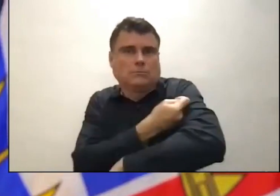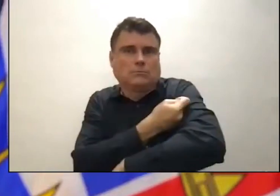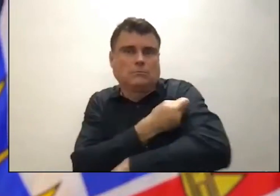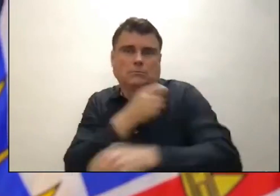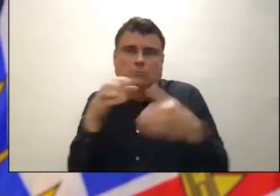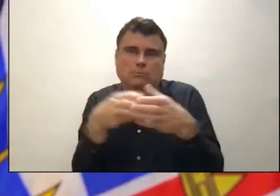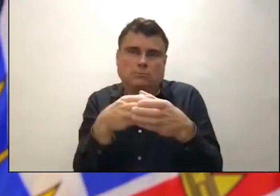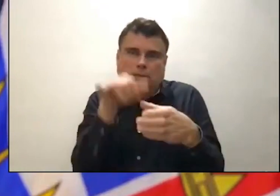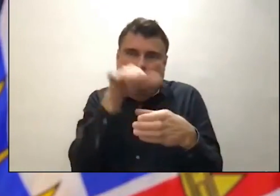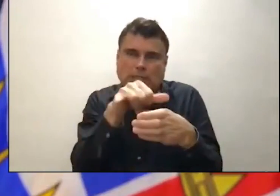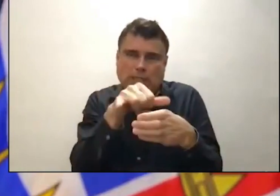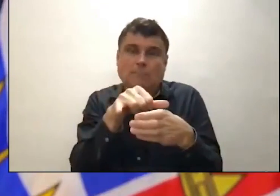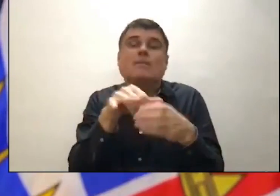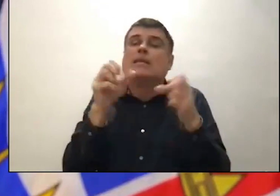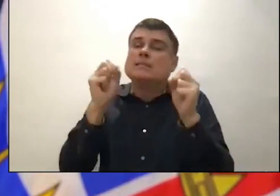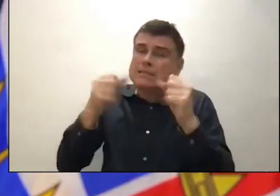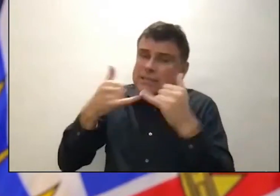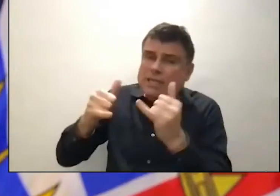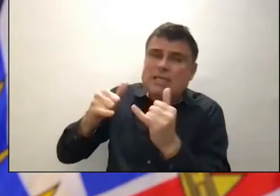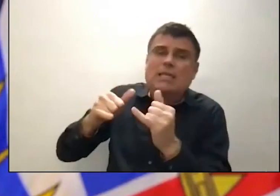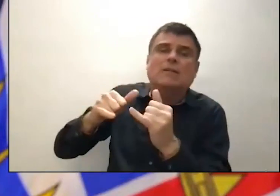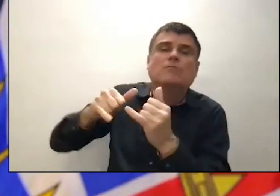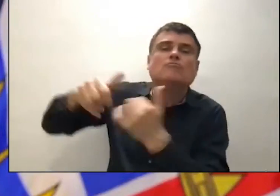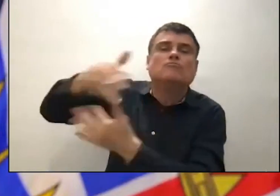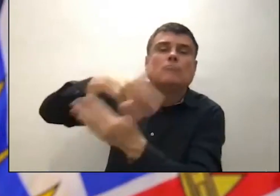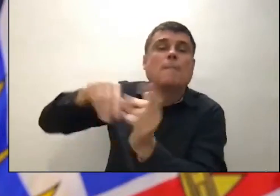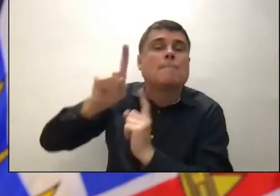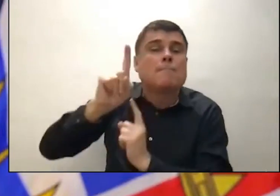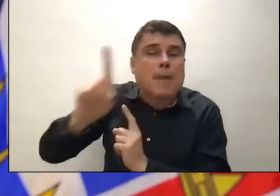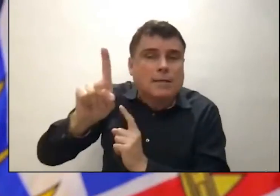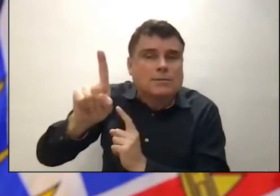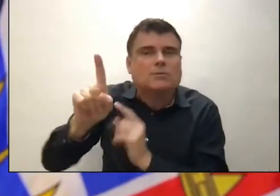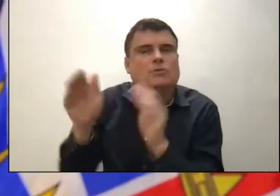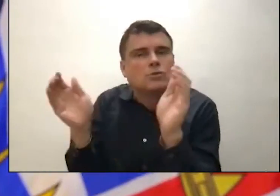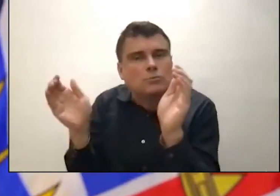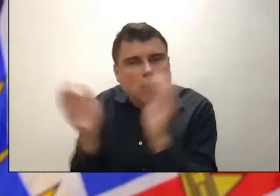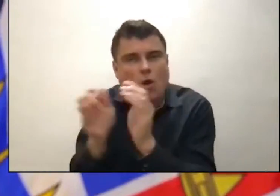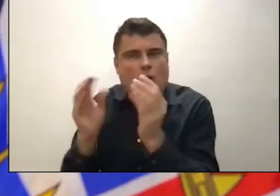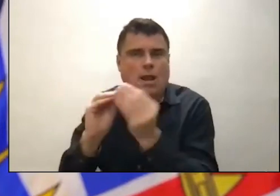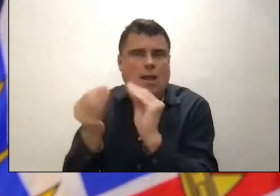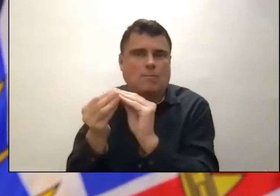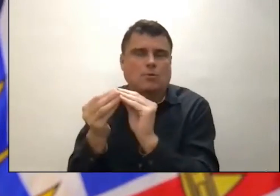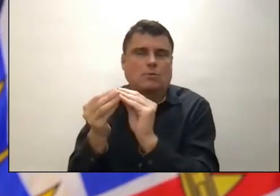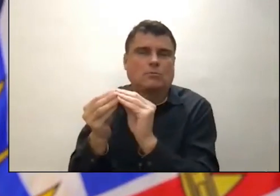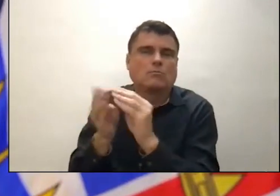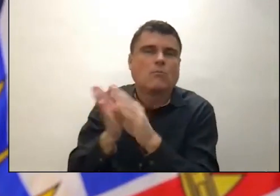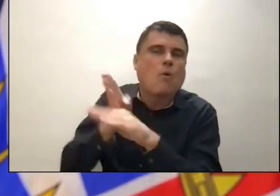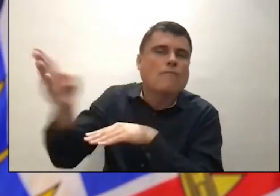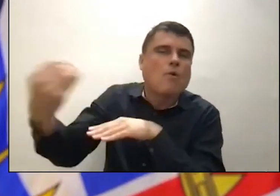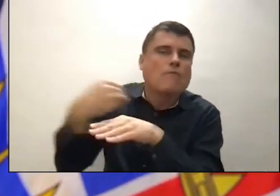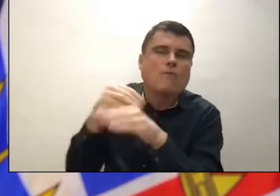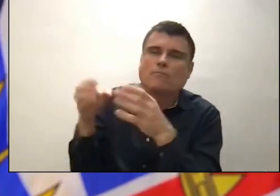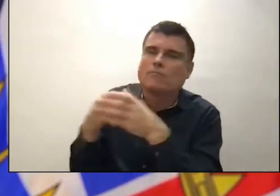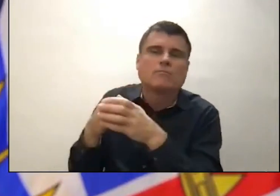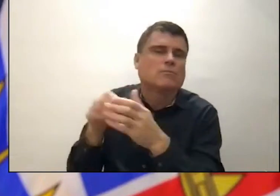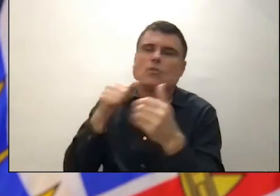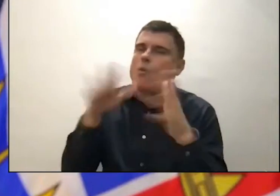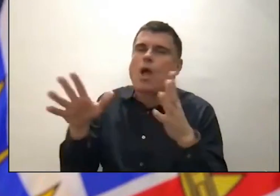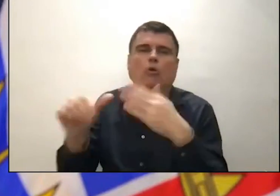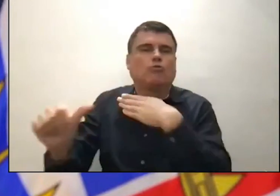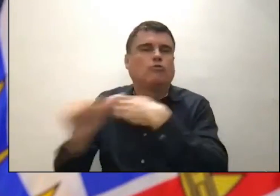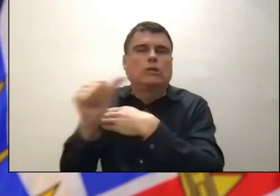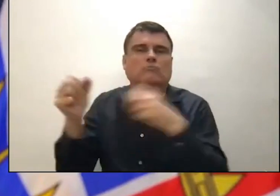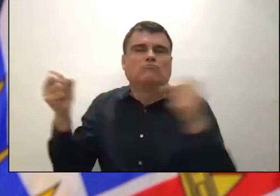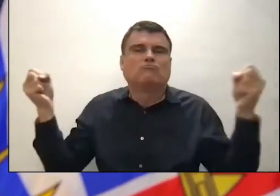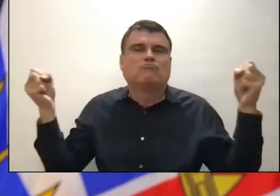spend time with others, but do it in a way that doesn't increase risk. So if you have friends or family members